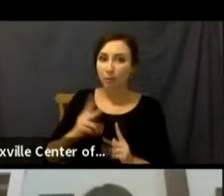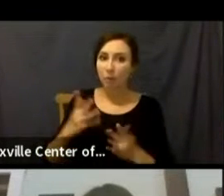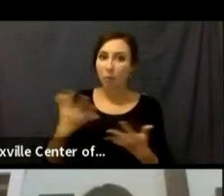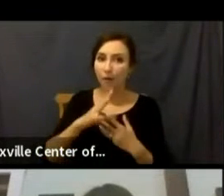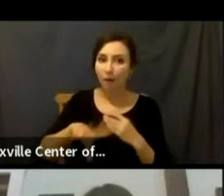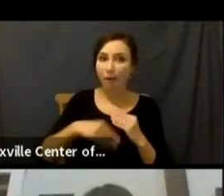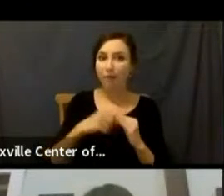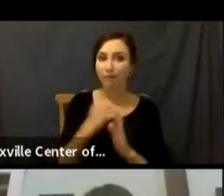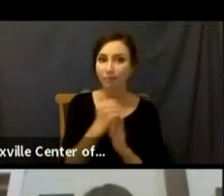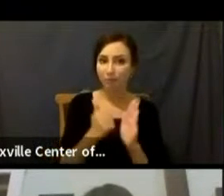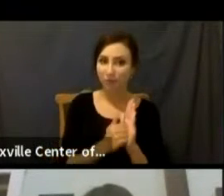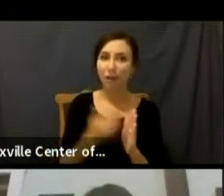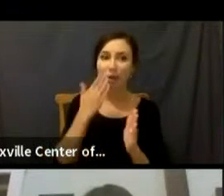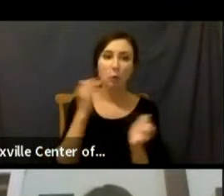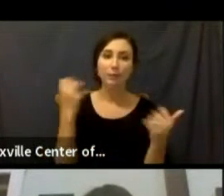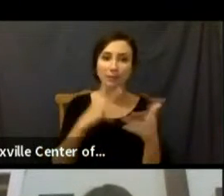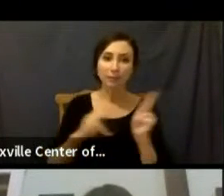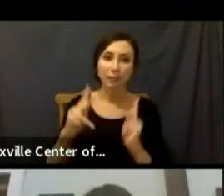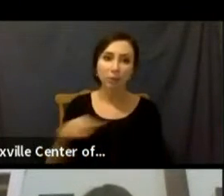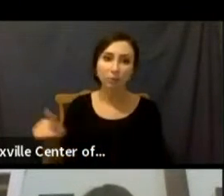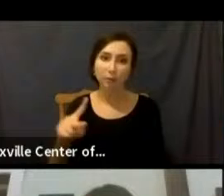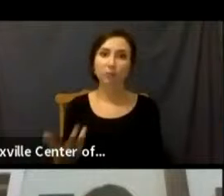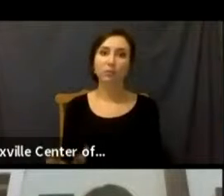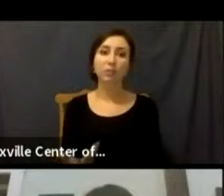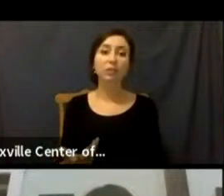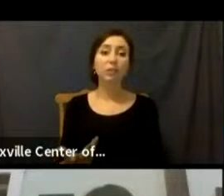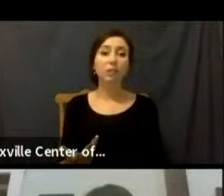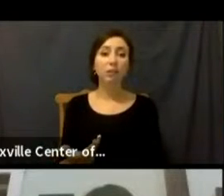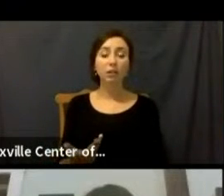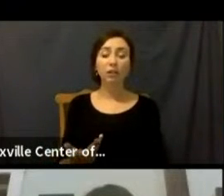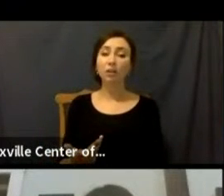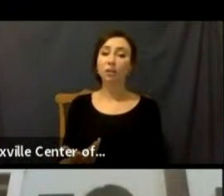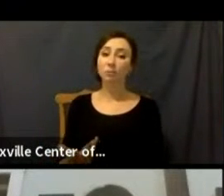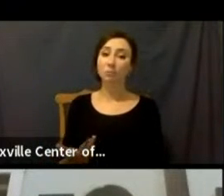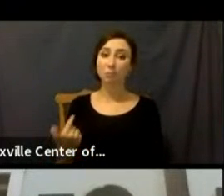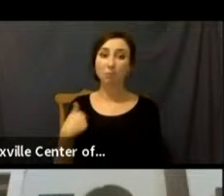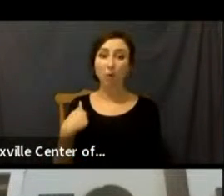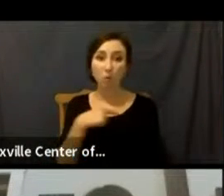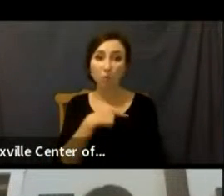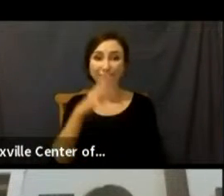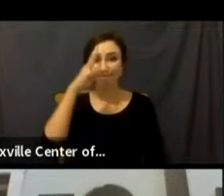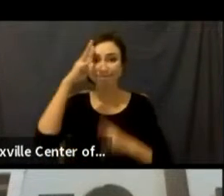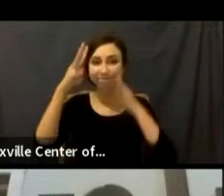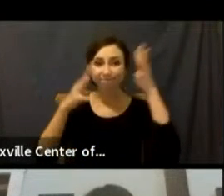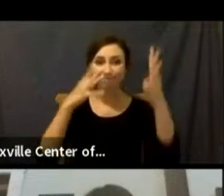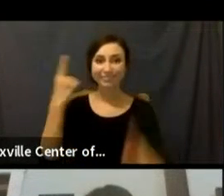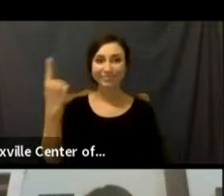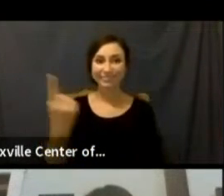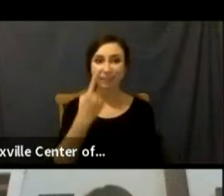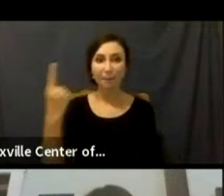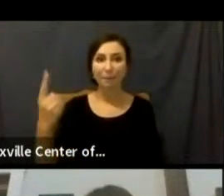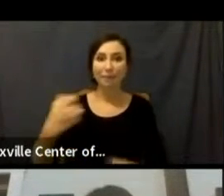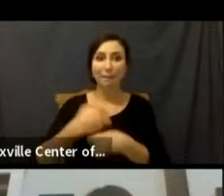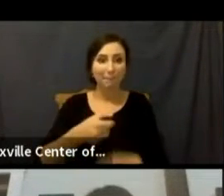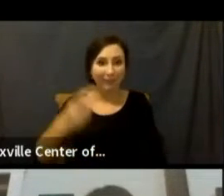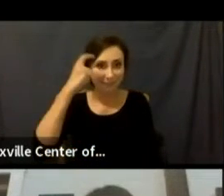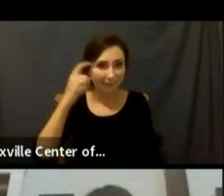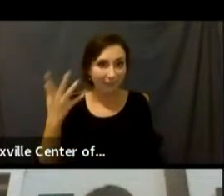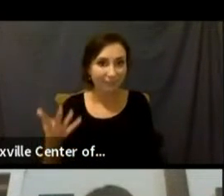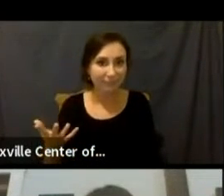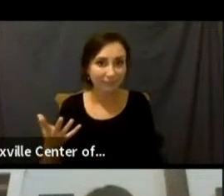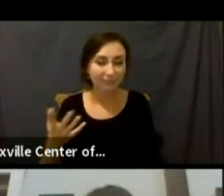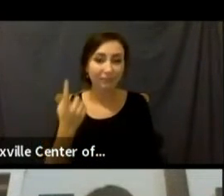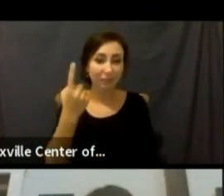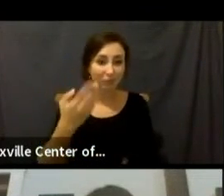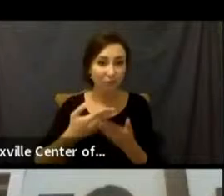I know that. But we came around and came up with something that made sense. So one